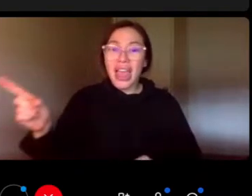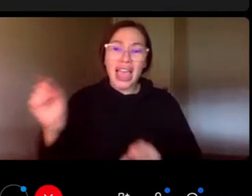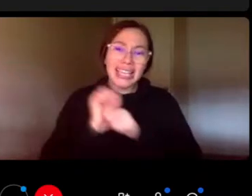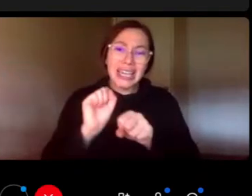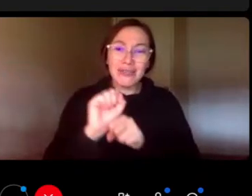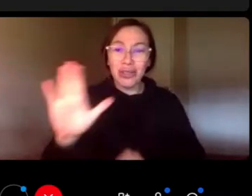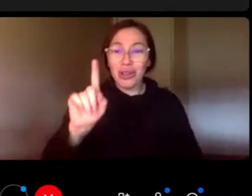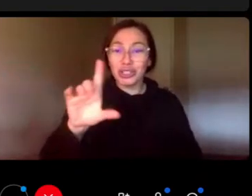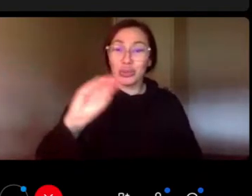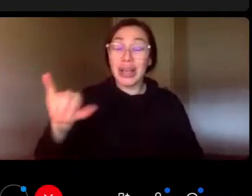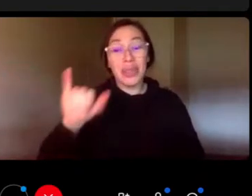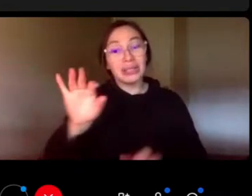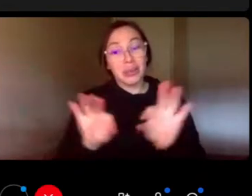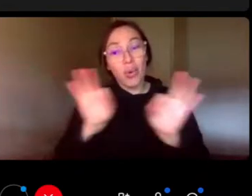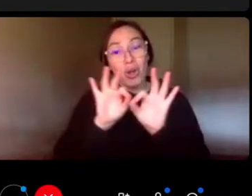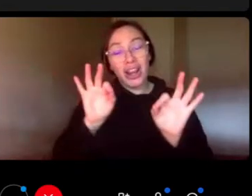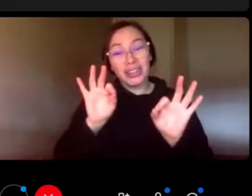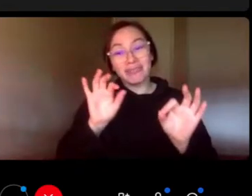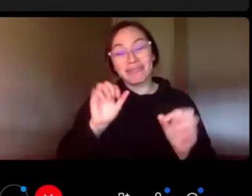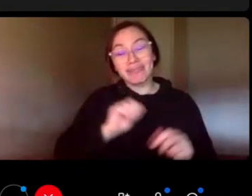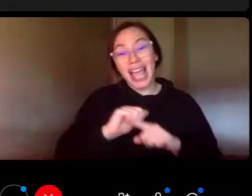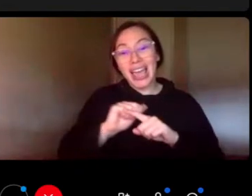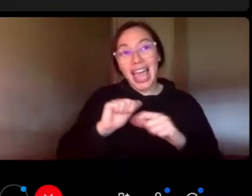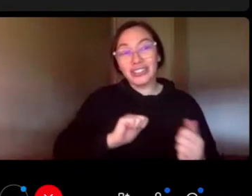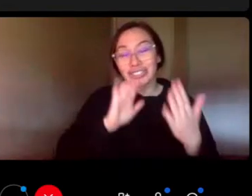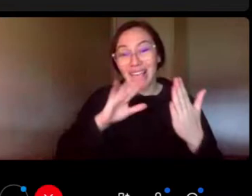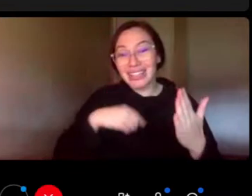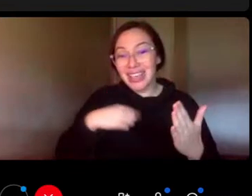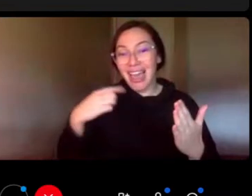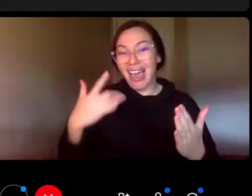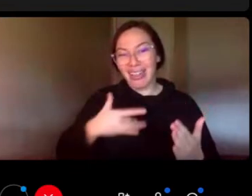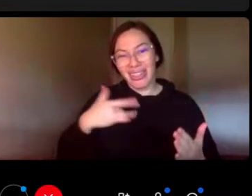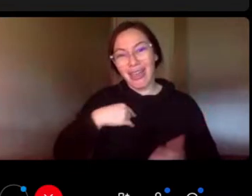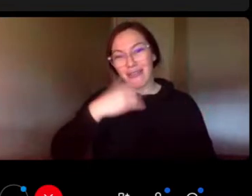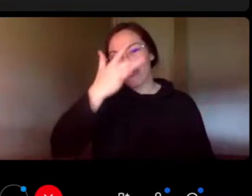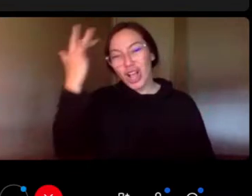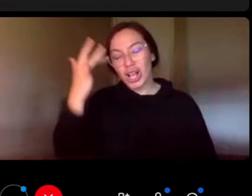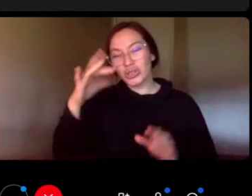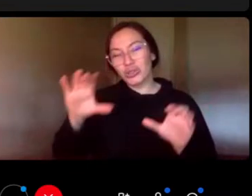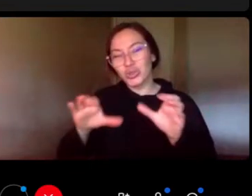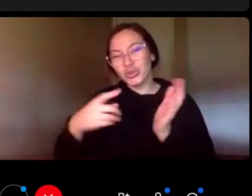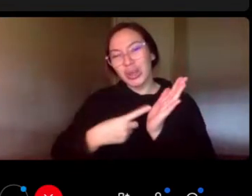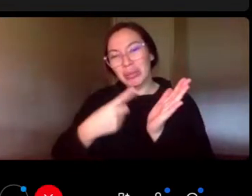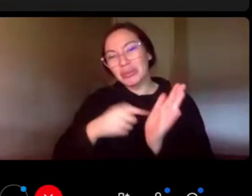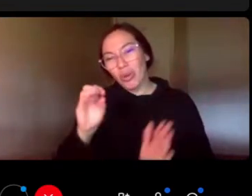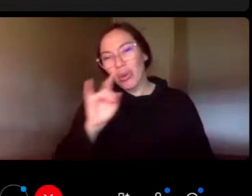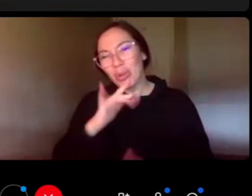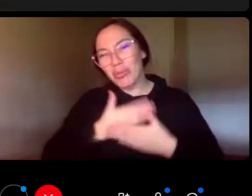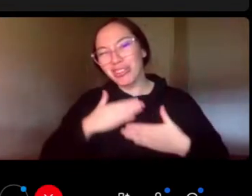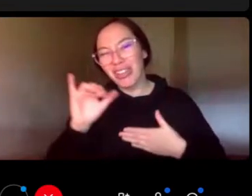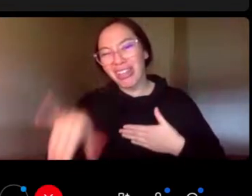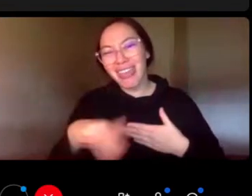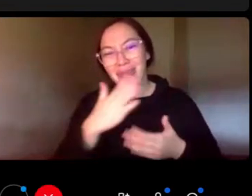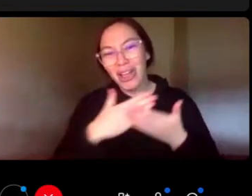So that's an important exercise that I think I have forgotten to do periodically. So yeah, I appreciate that.